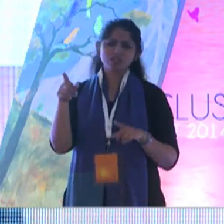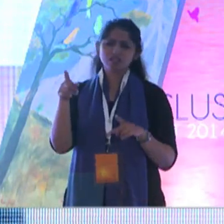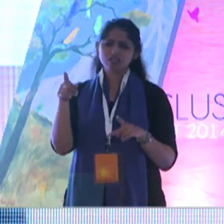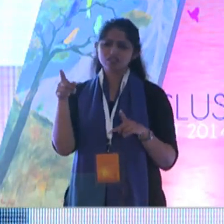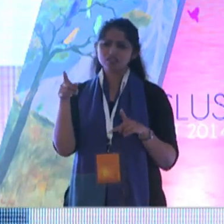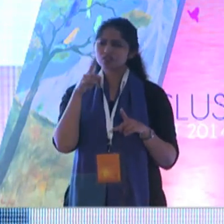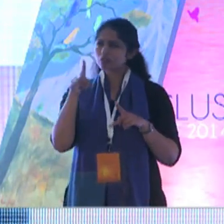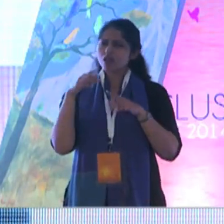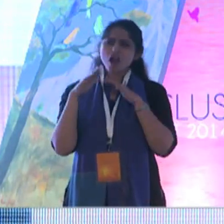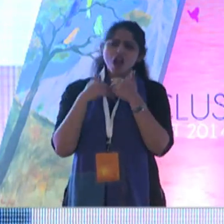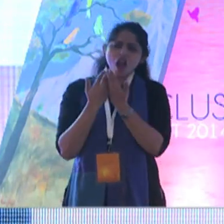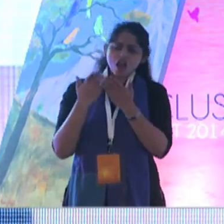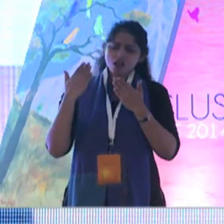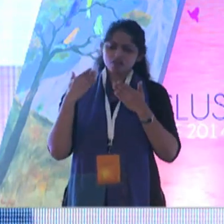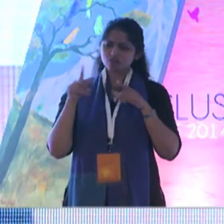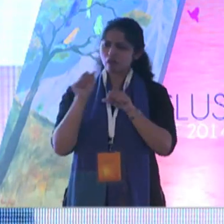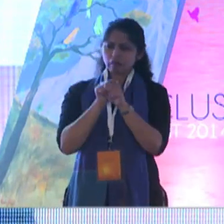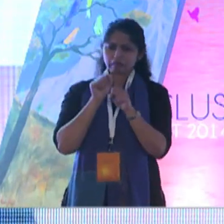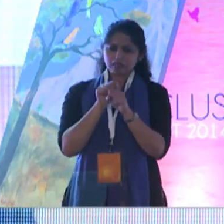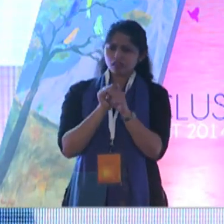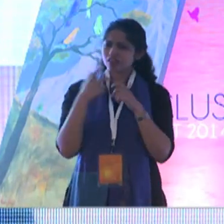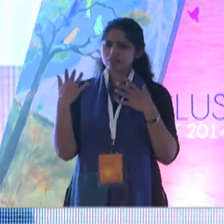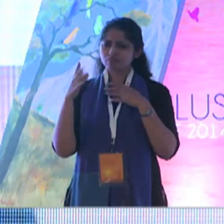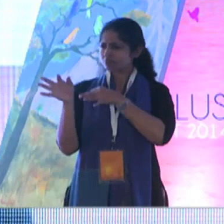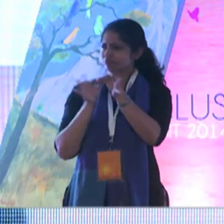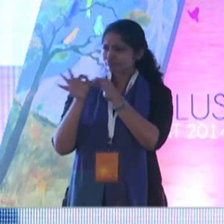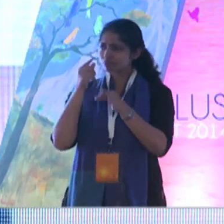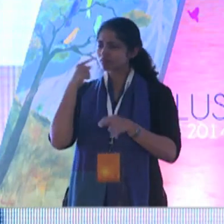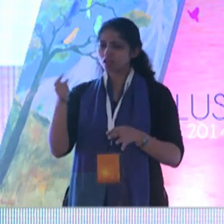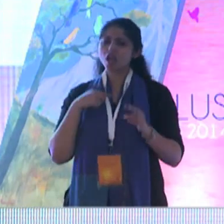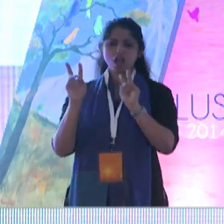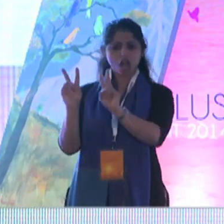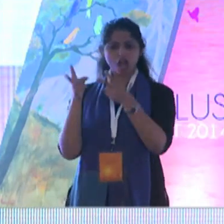that was really pushing you? And I think she gave me a completely different explanation to what